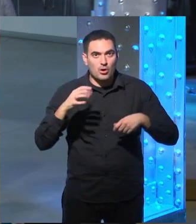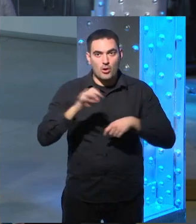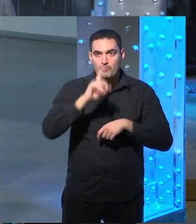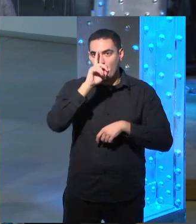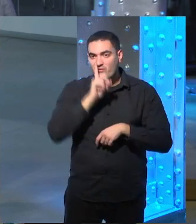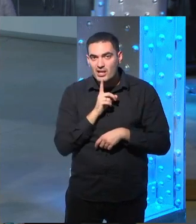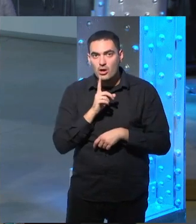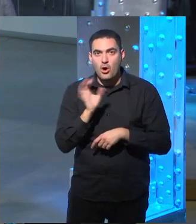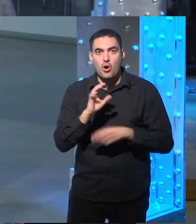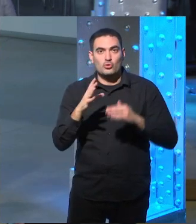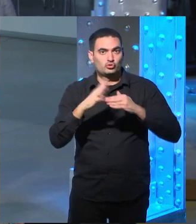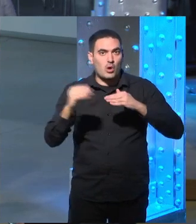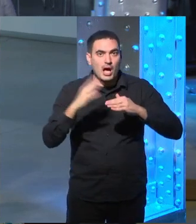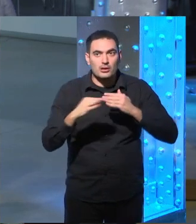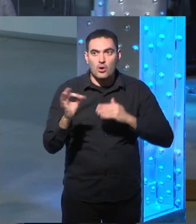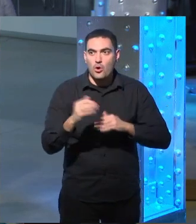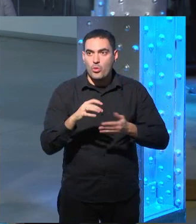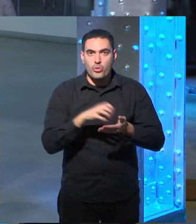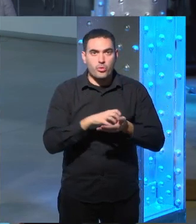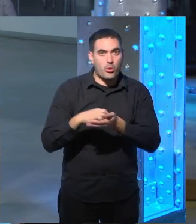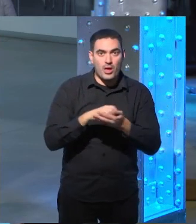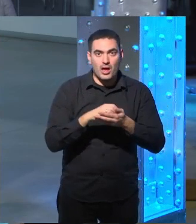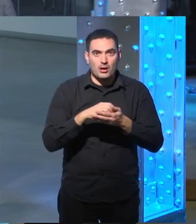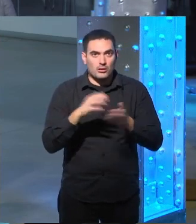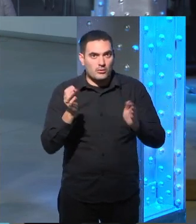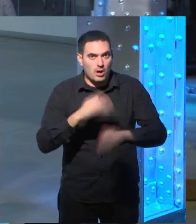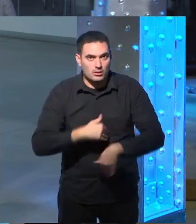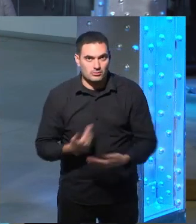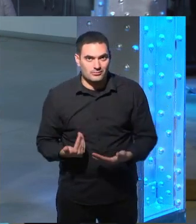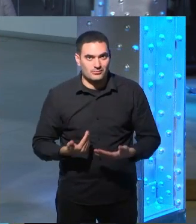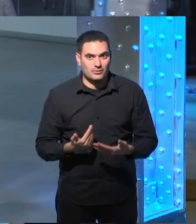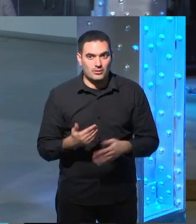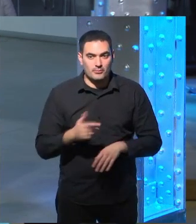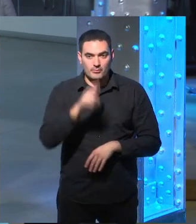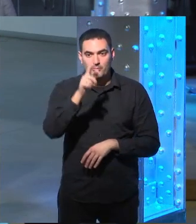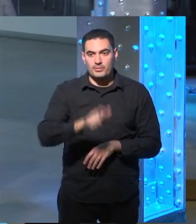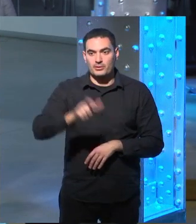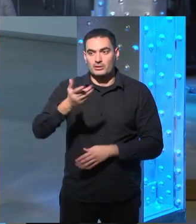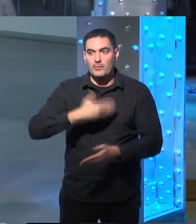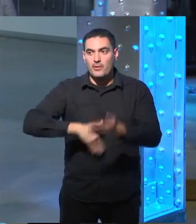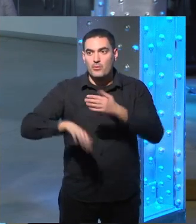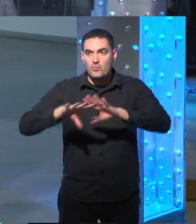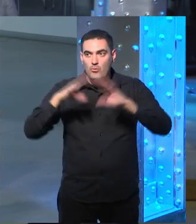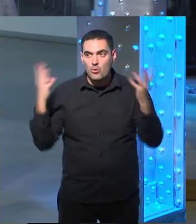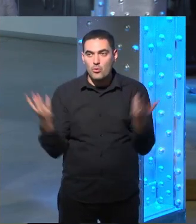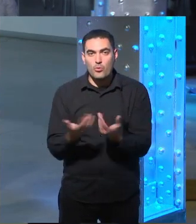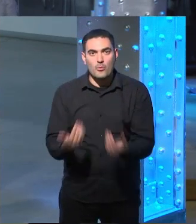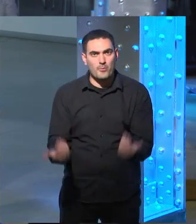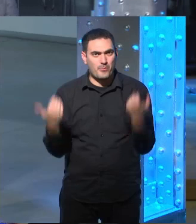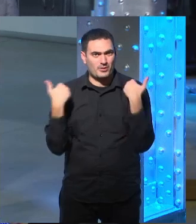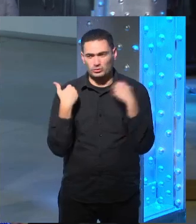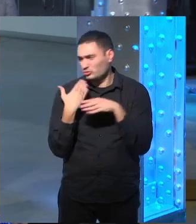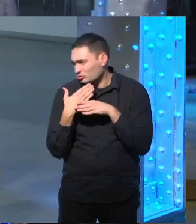to apply algorithms to the behavior of users. And I think that the disabled people have